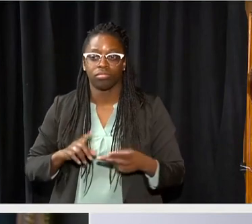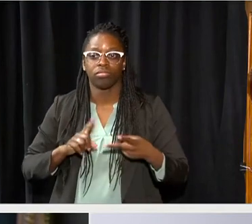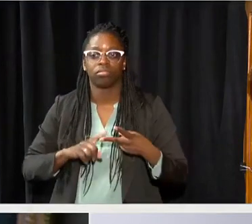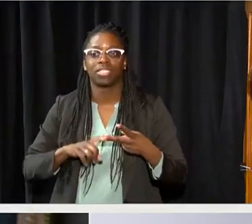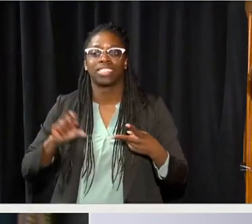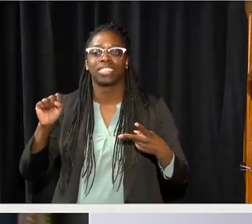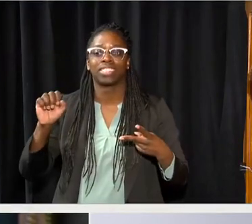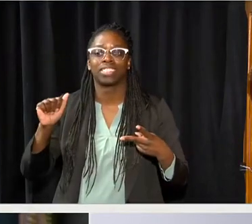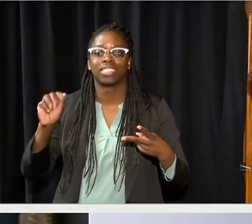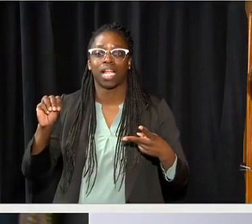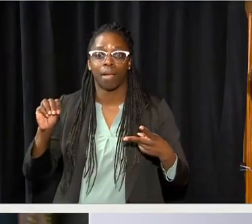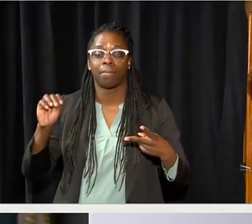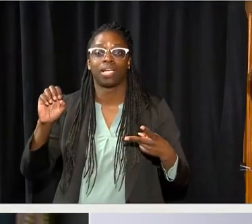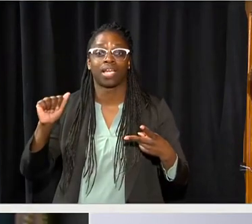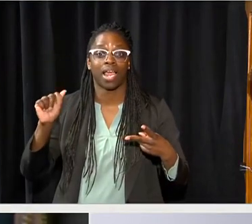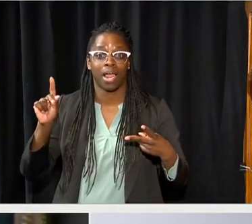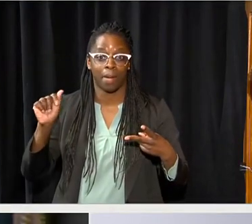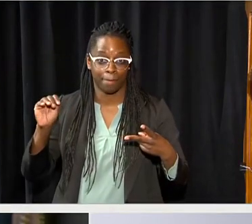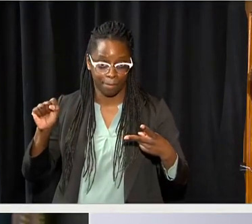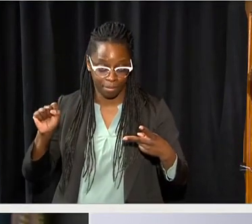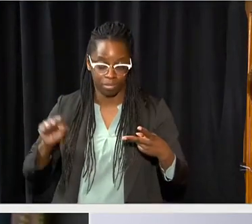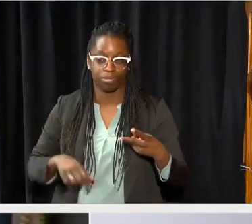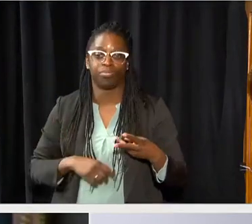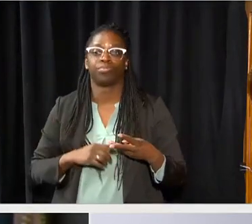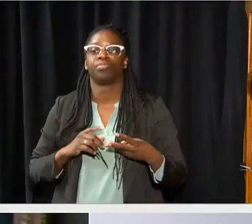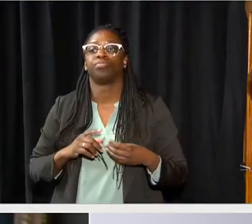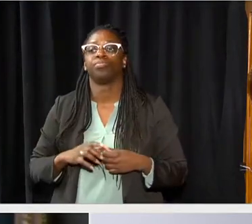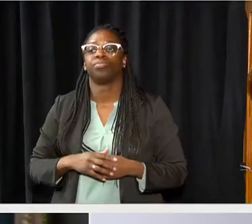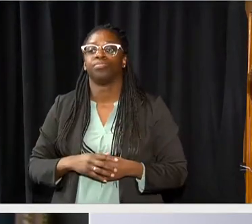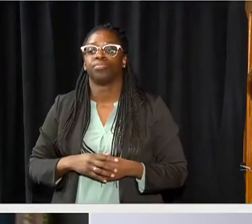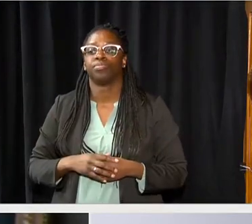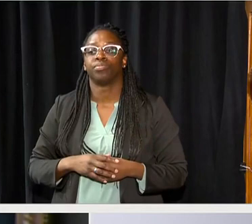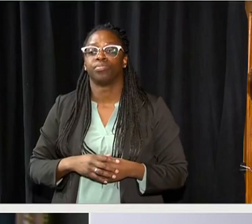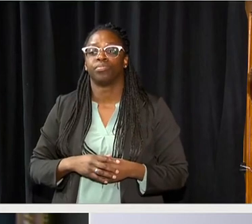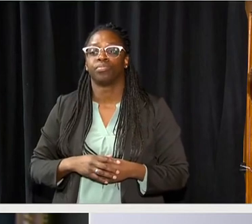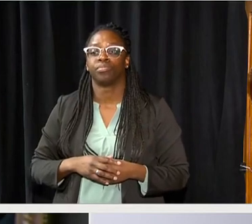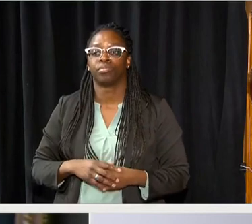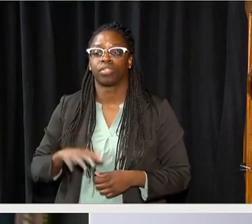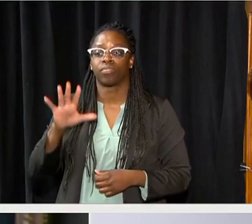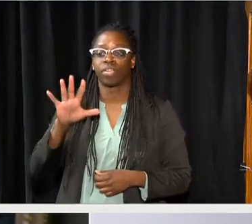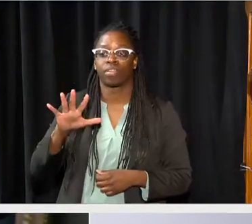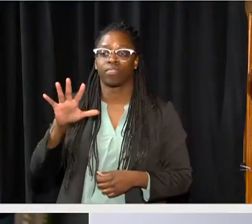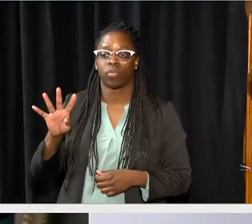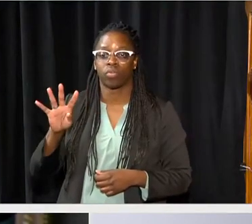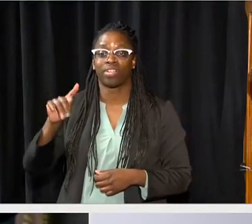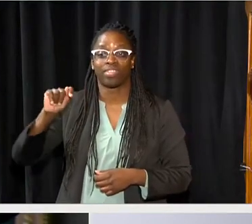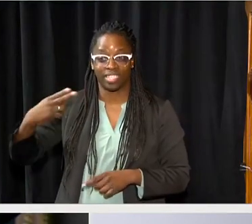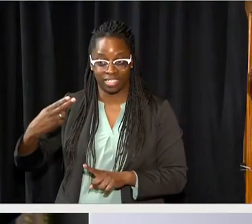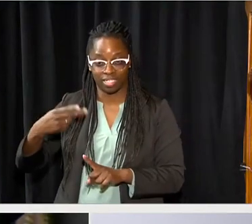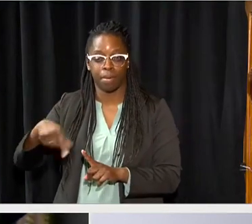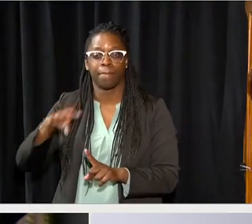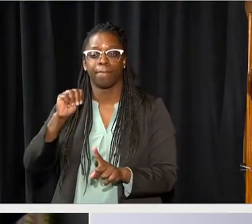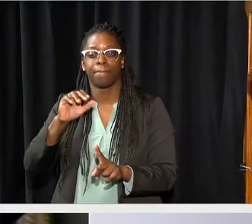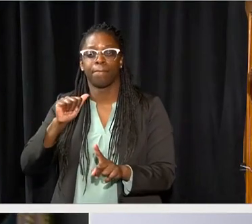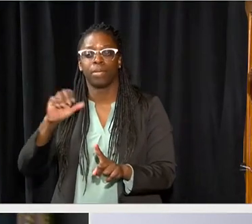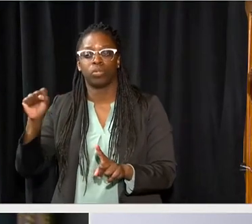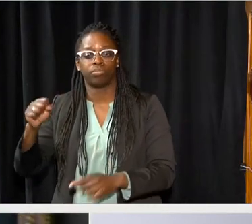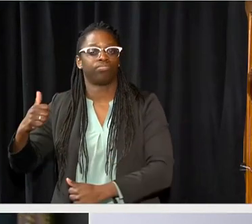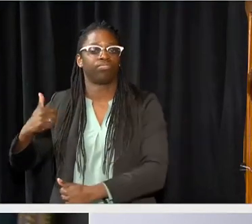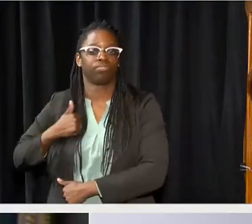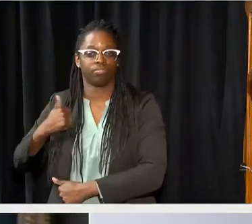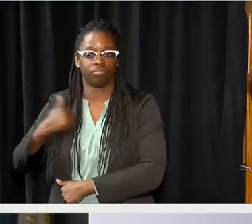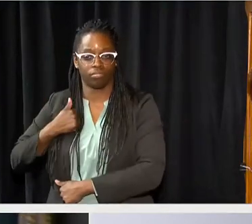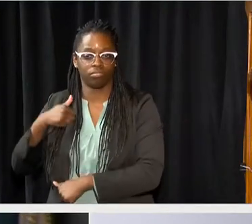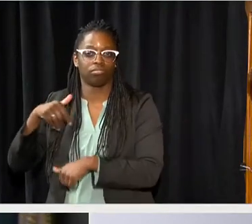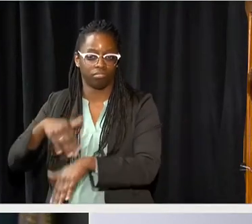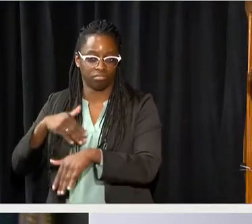foundation. The 54th Massachusetts Regiment mustered just outside and marched